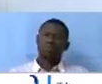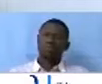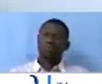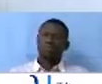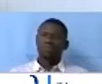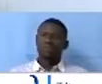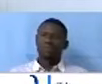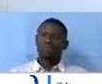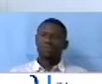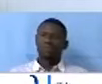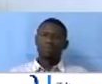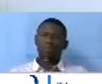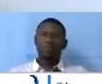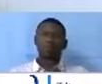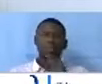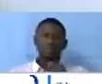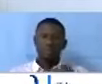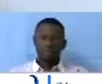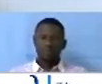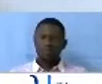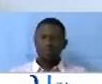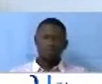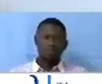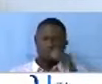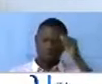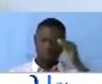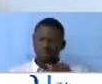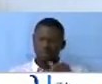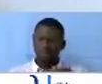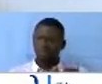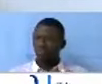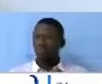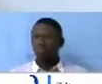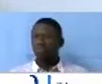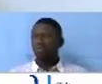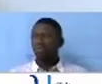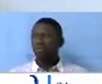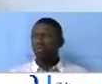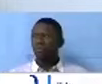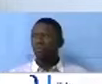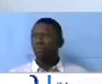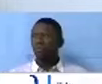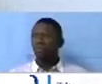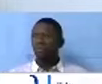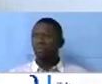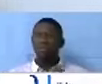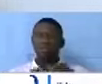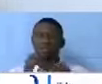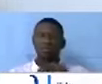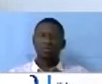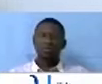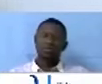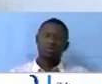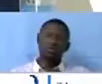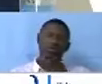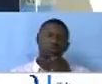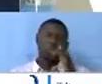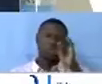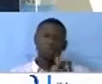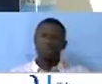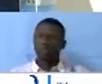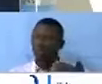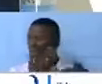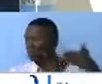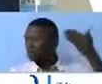Chairman, I can't remember, really. Yeah, it's been a while now. About 20 years ago. Well, I accept,